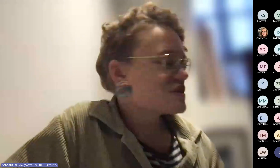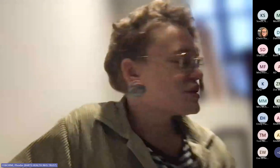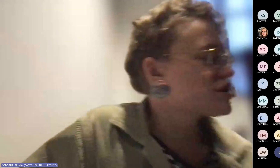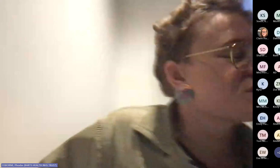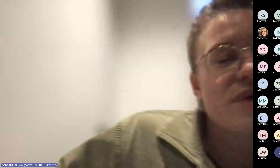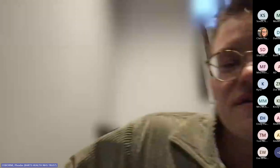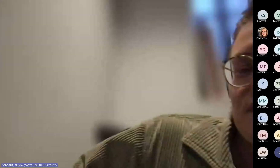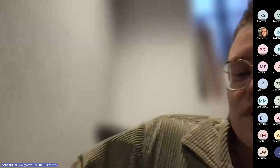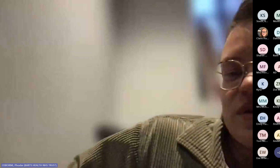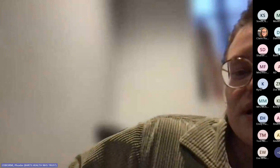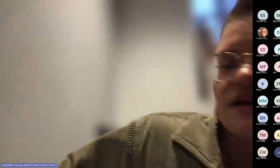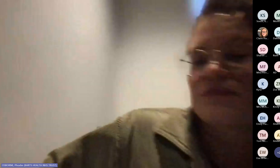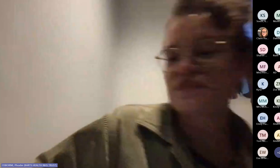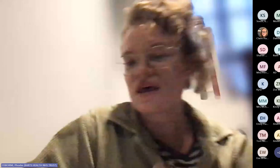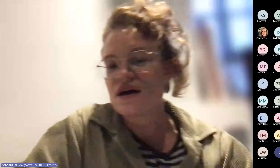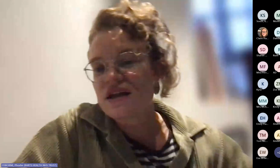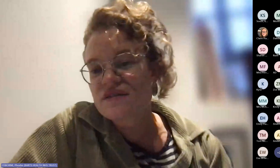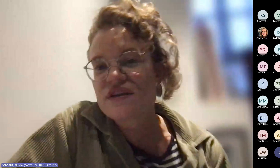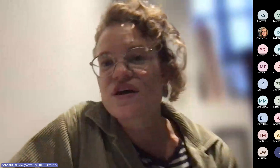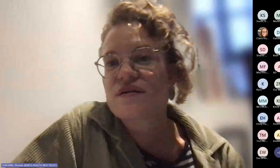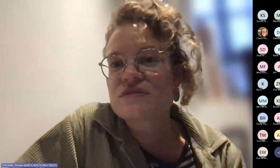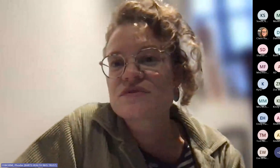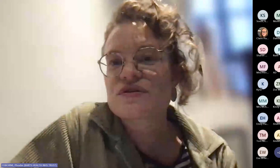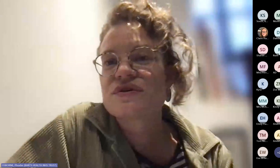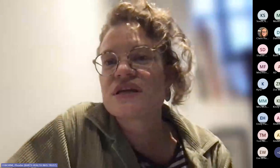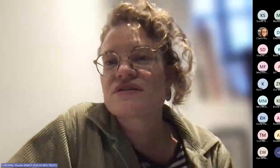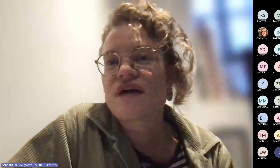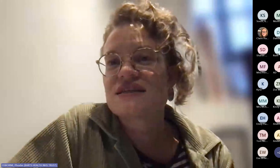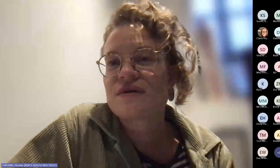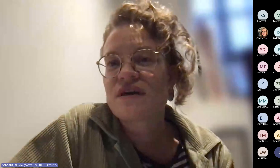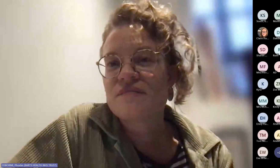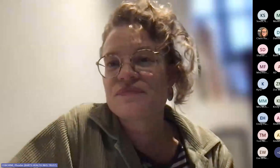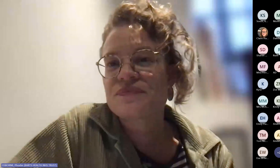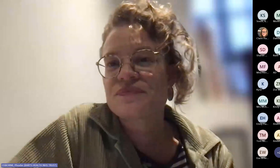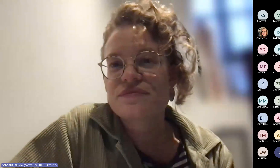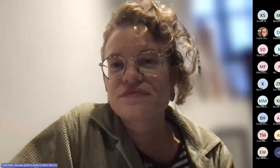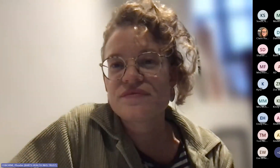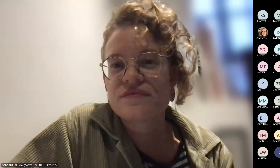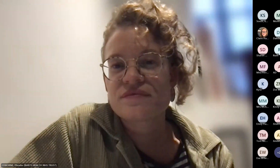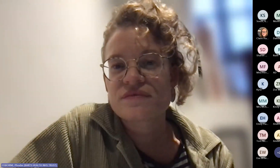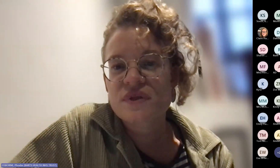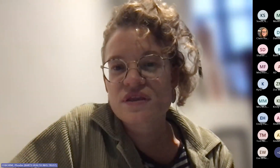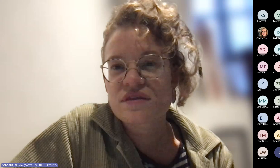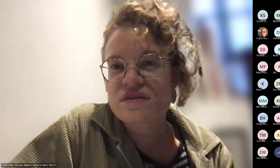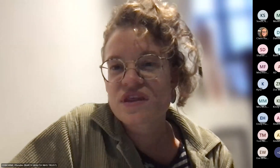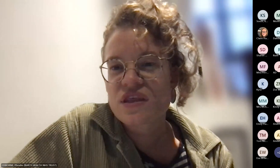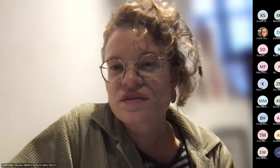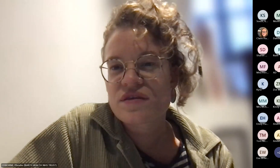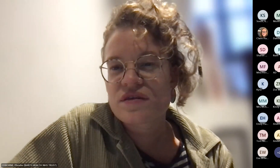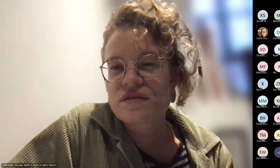And I was going to show you very quickly a little video of some children interacting with it.